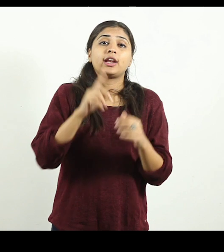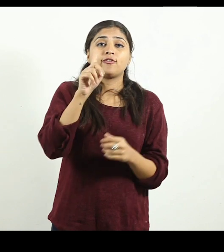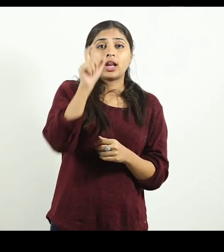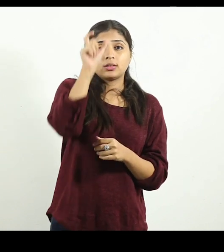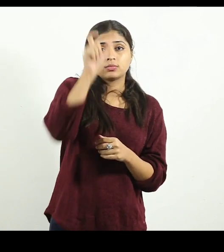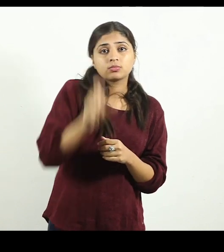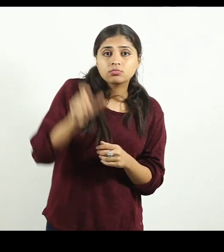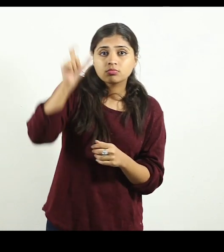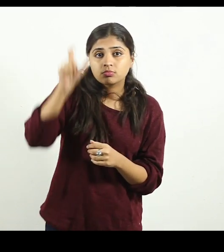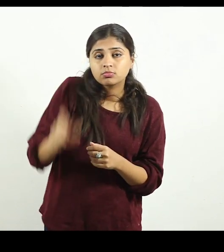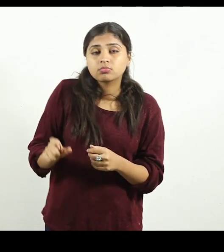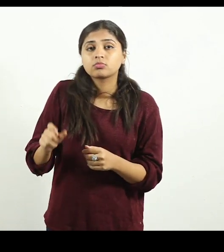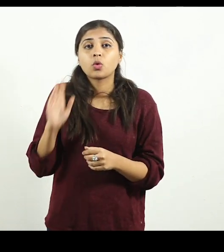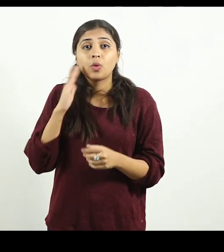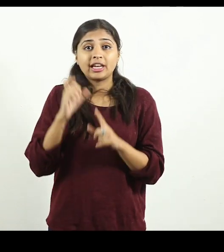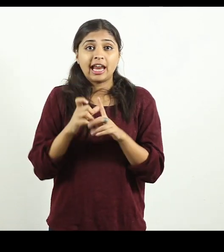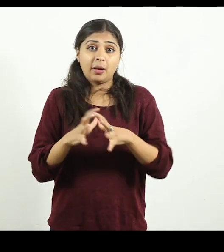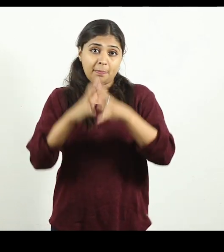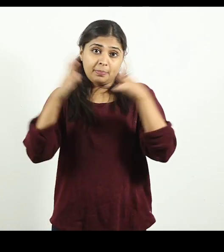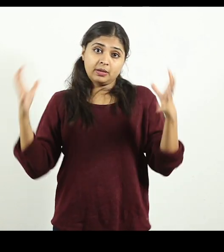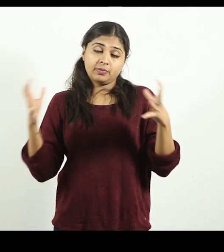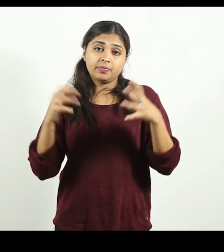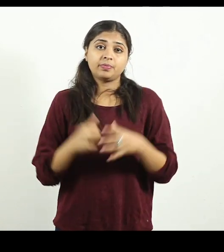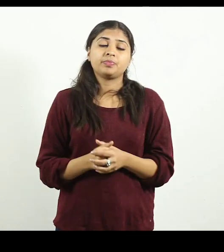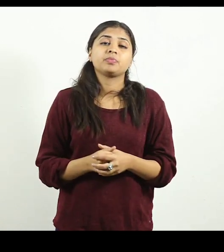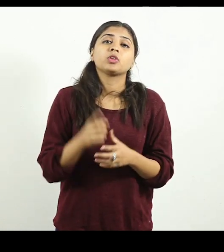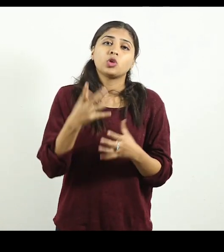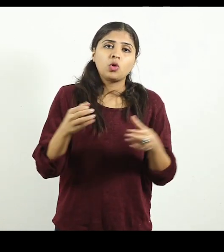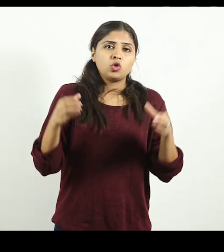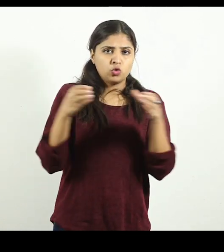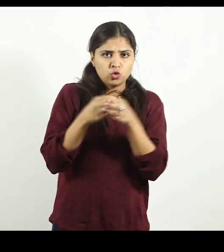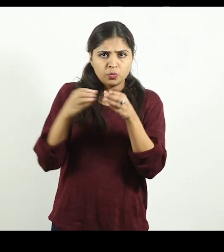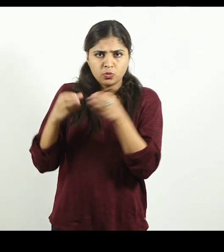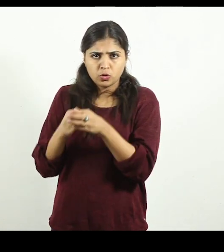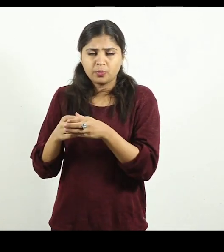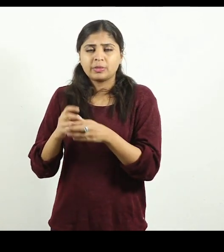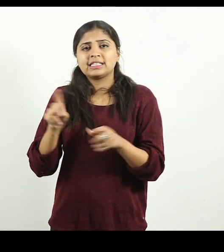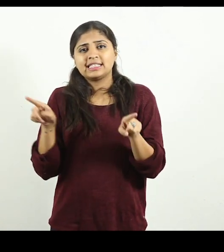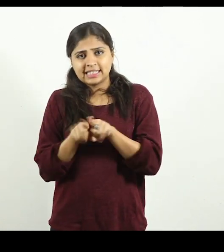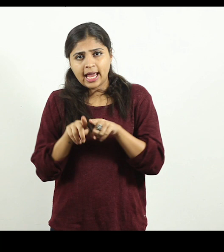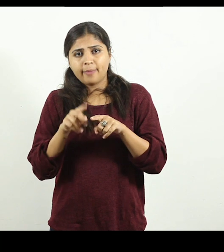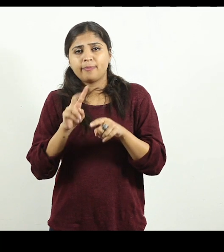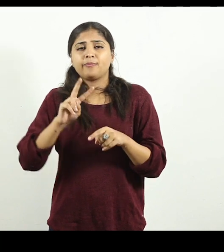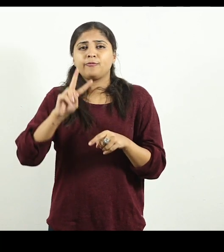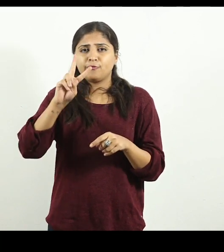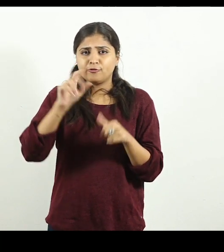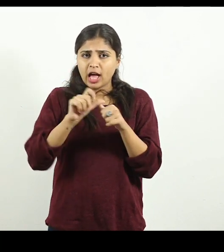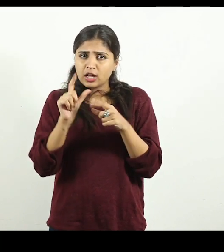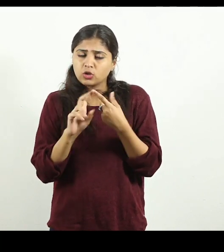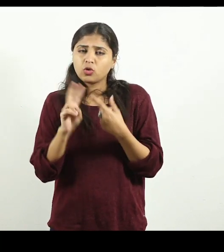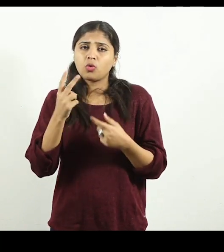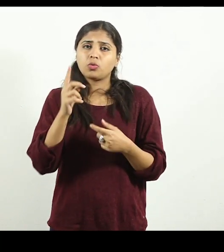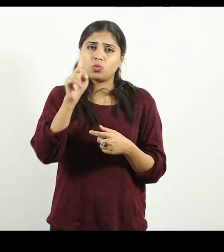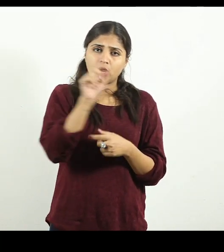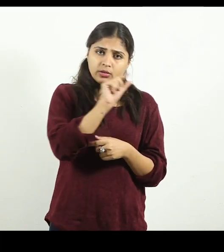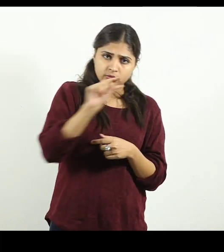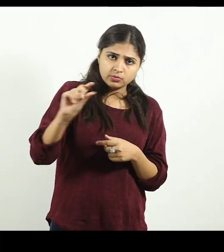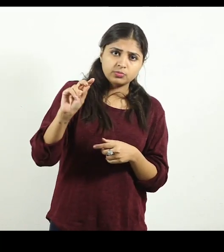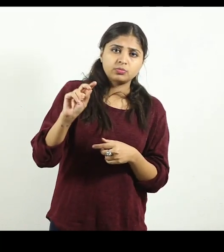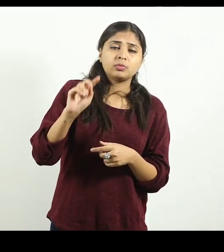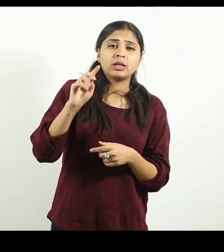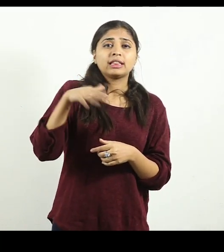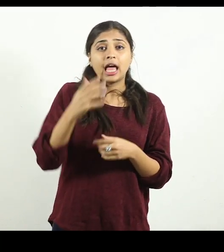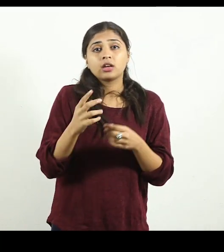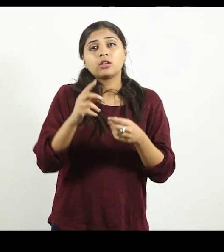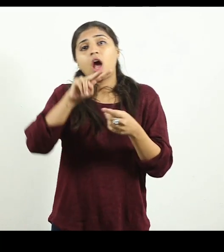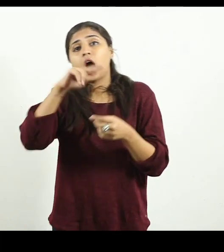data that you want to group by same value in one column or row and then sort another column or row within that